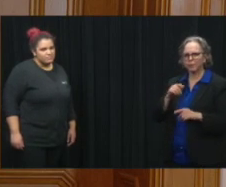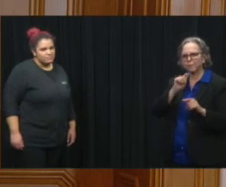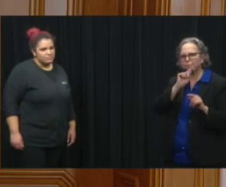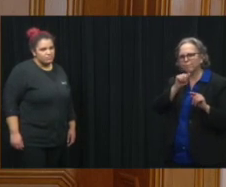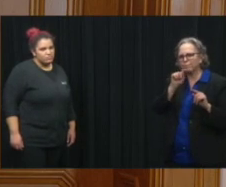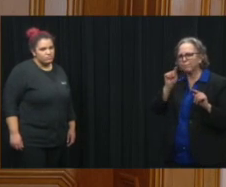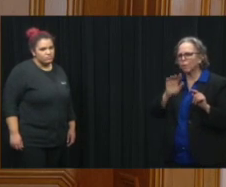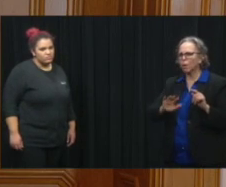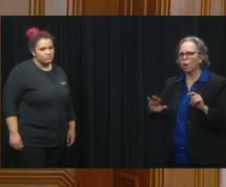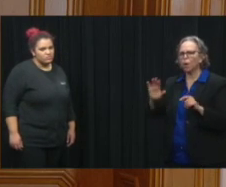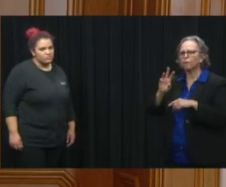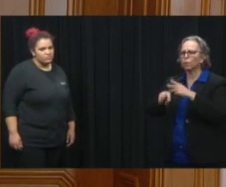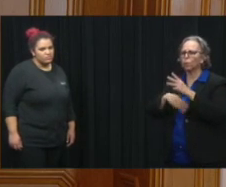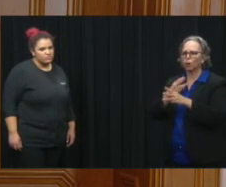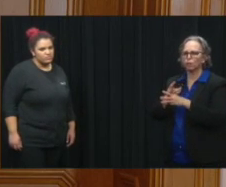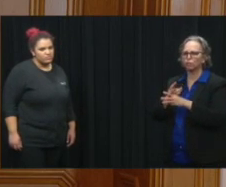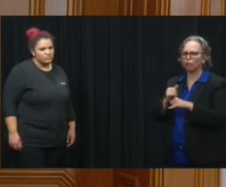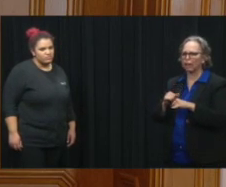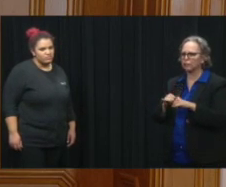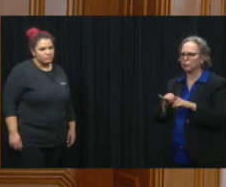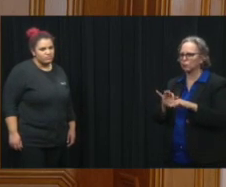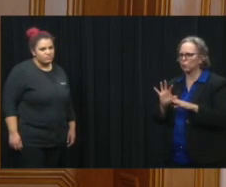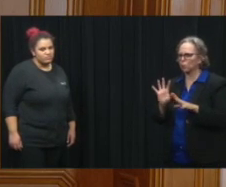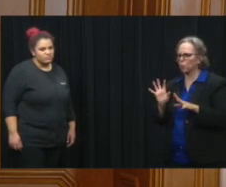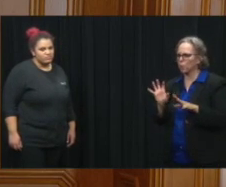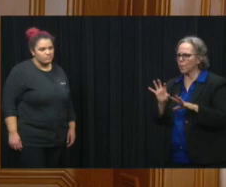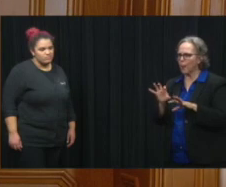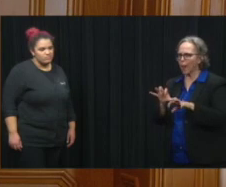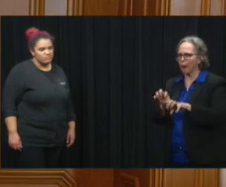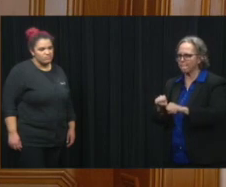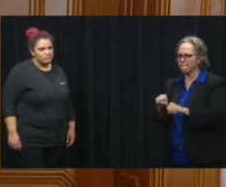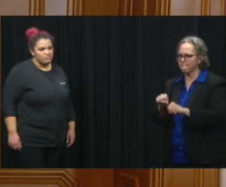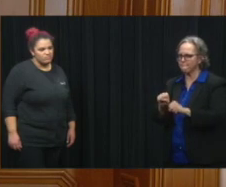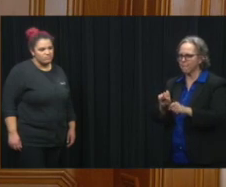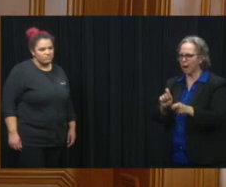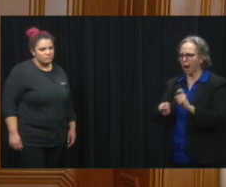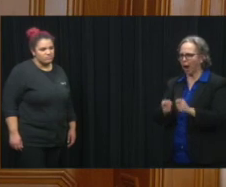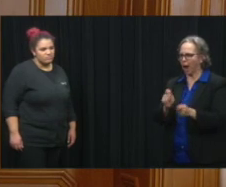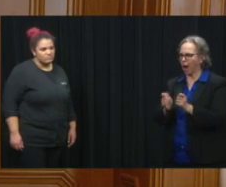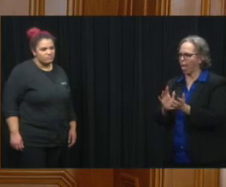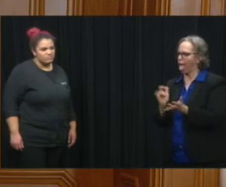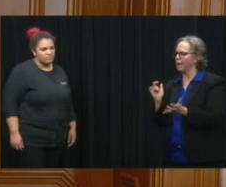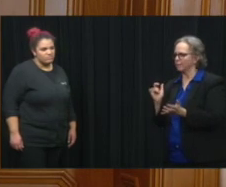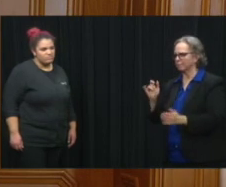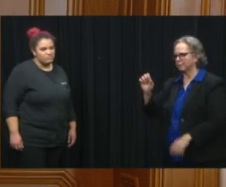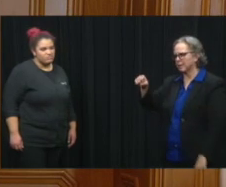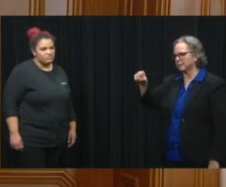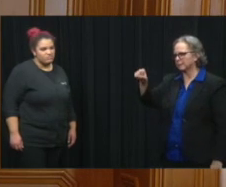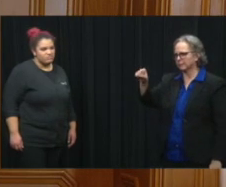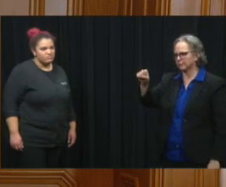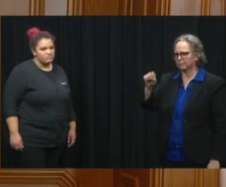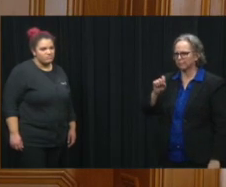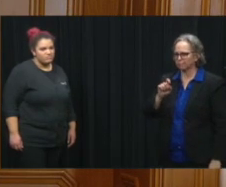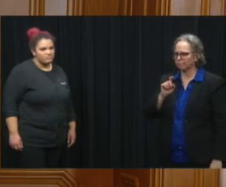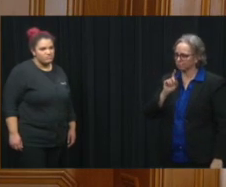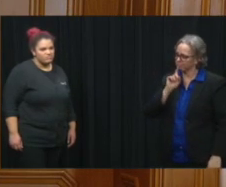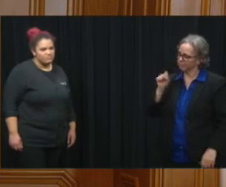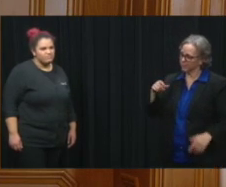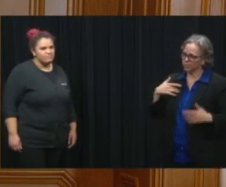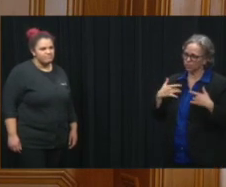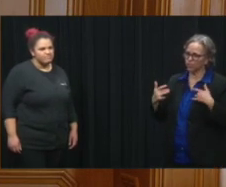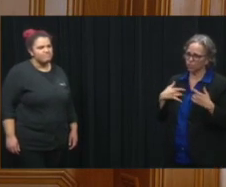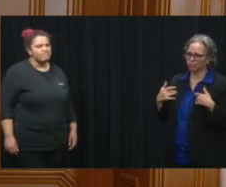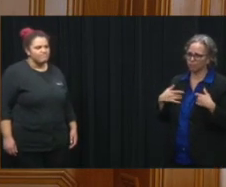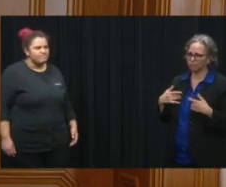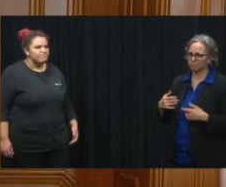to attack us. So that, sure, it is a concern. Thank you. I don't know